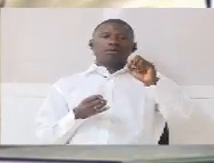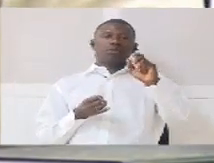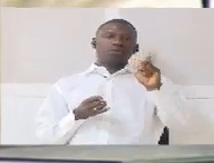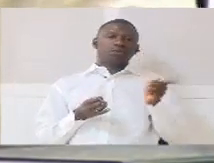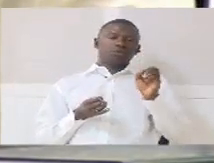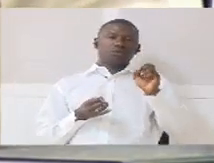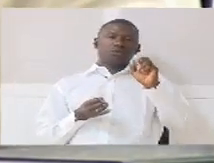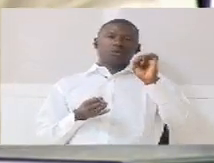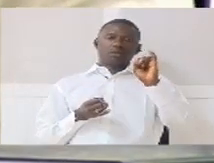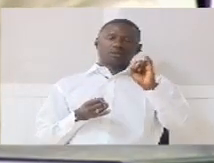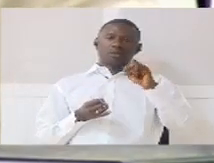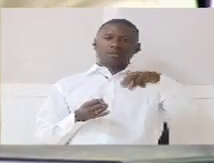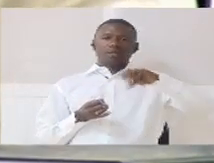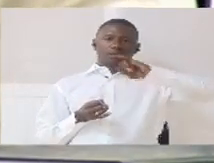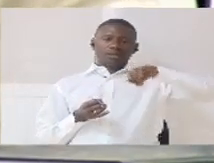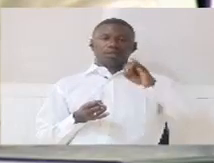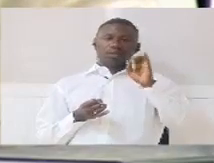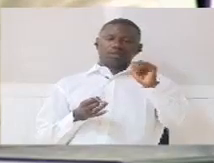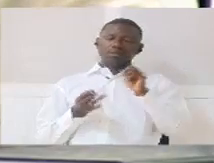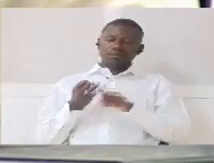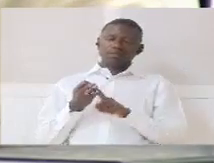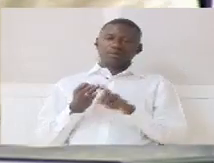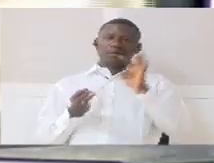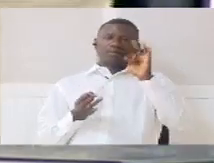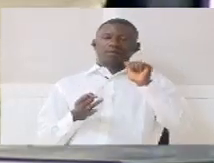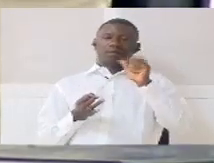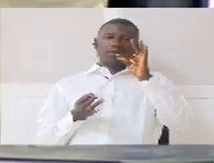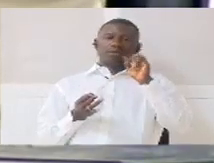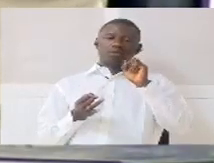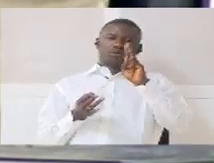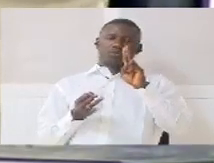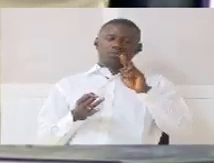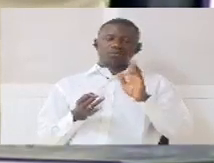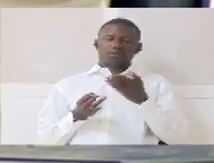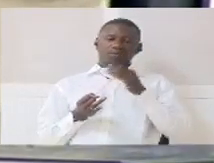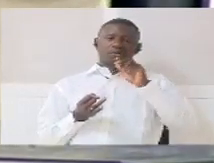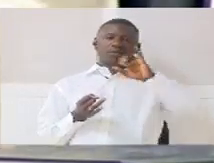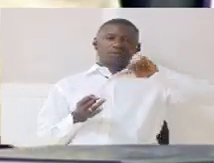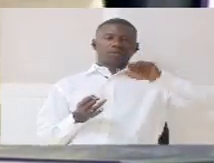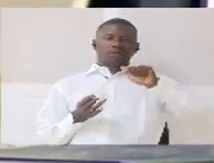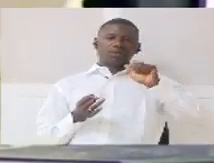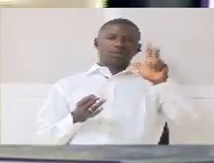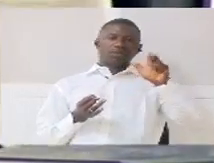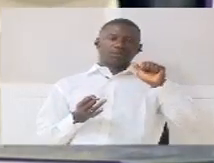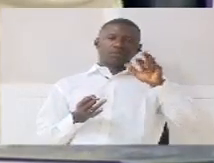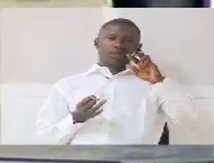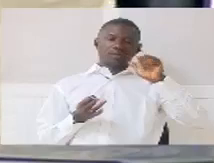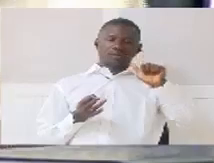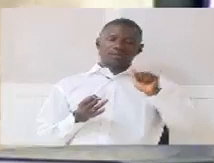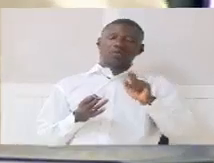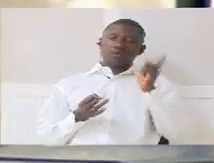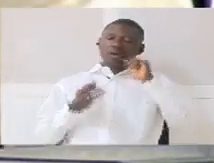Fadjawara. He received all of them at Janjambure, Makati. What happened between him and those people?